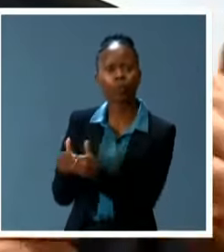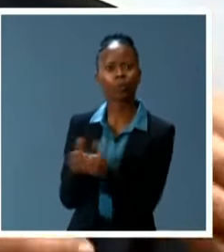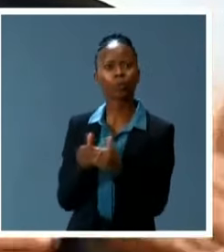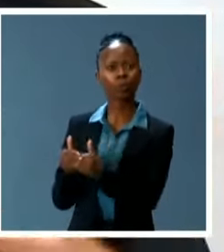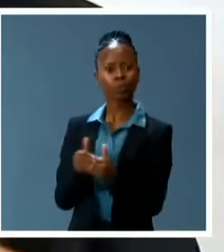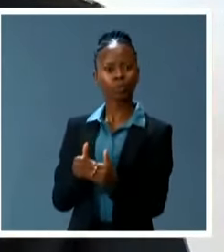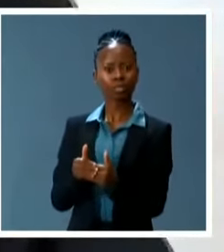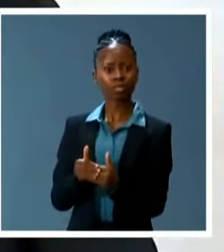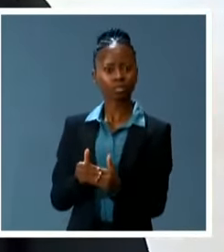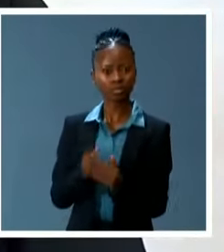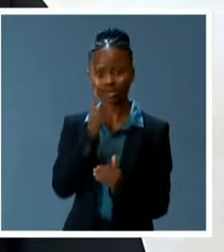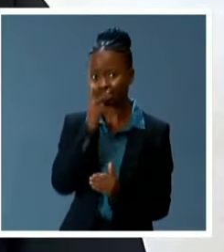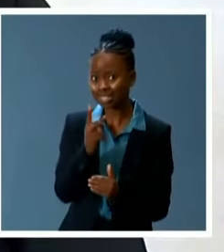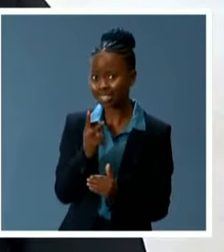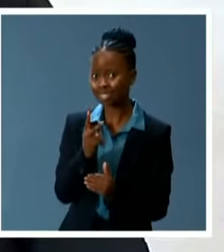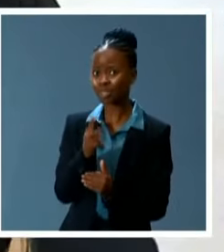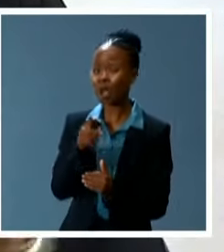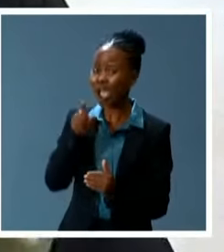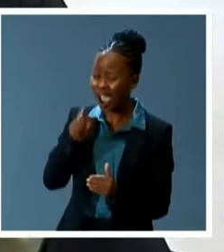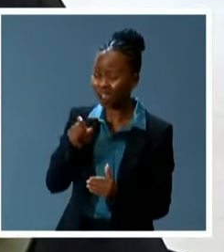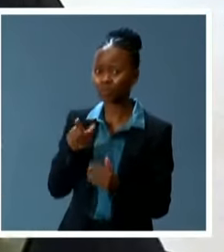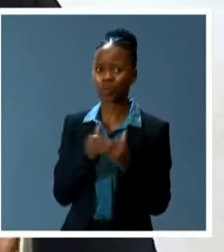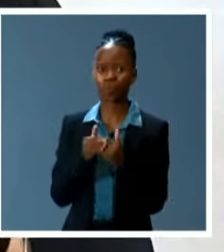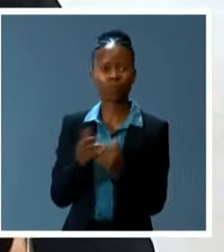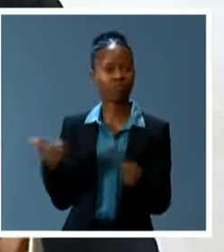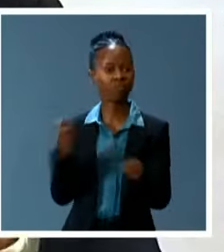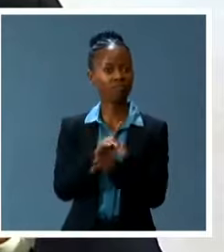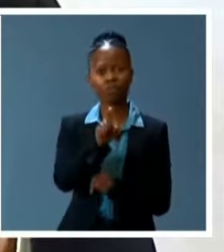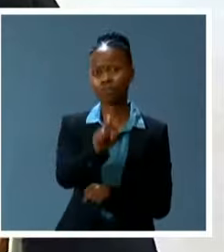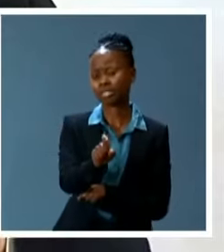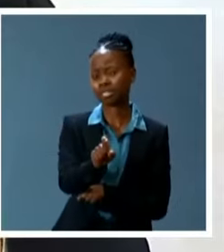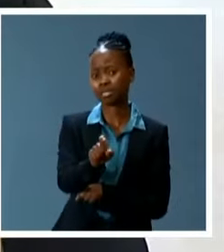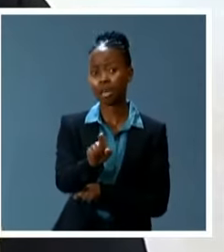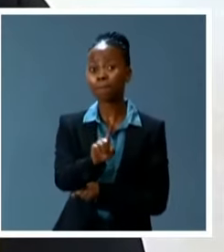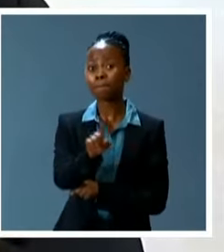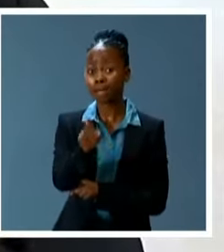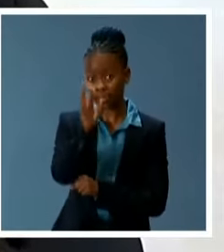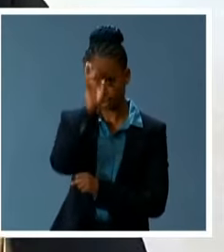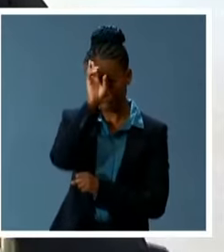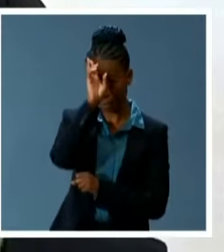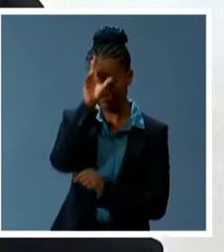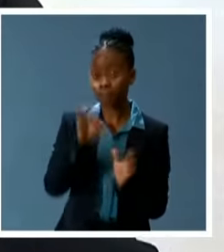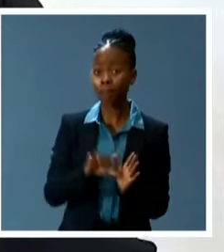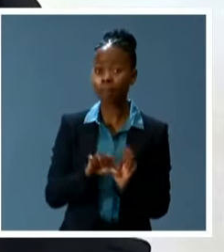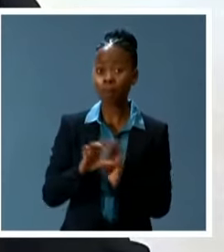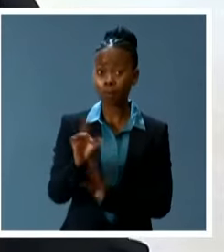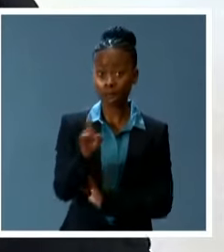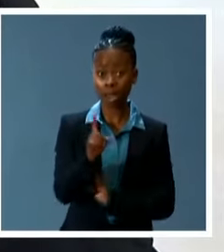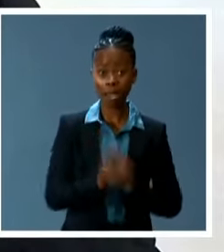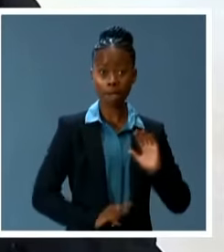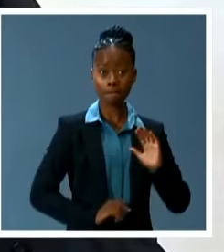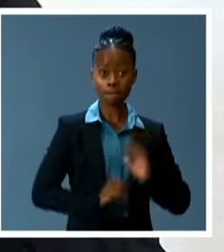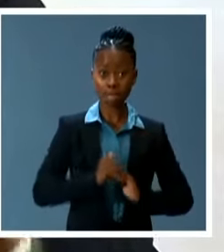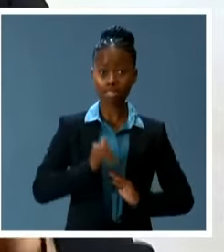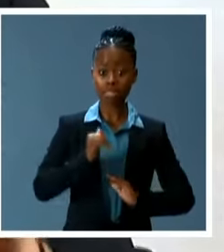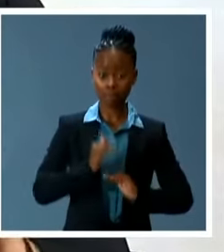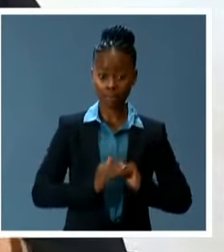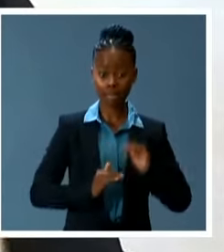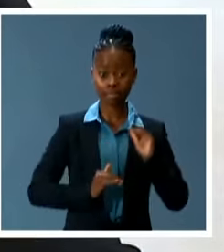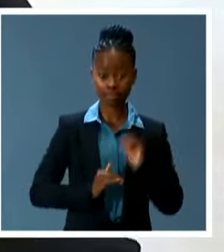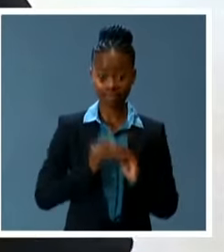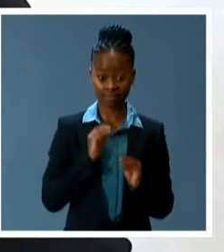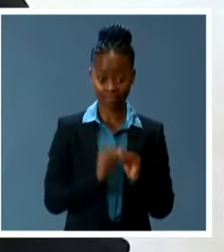impacted negatively by climate action. But it is essential that when building back better, we build back with